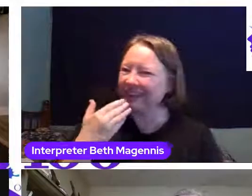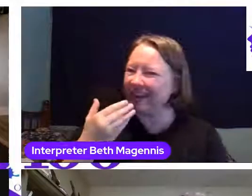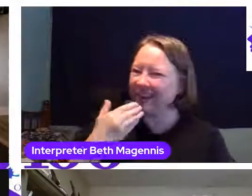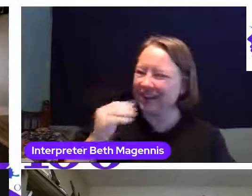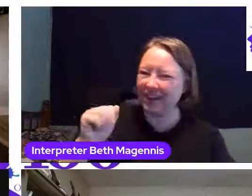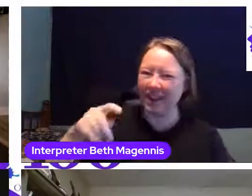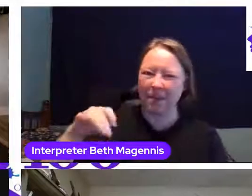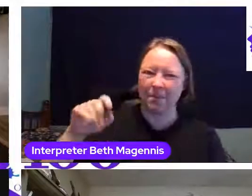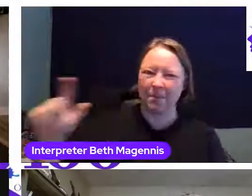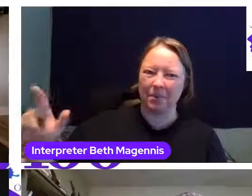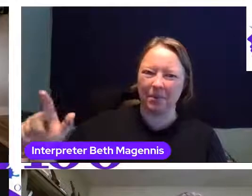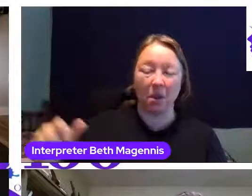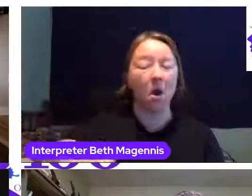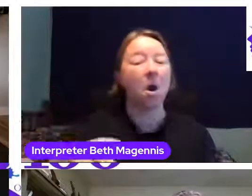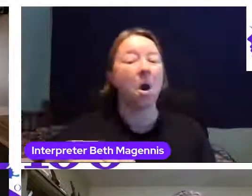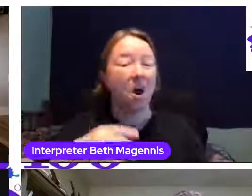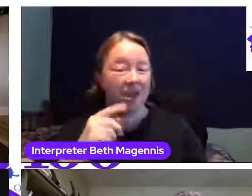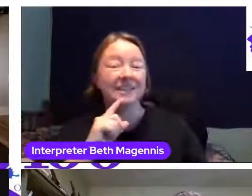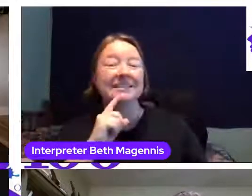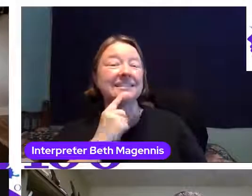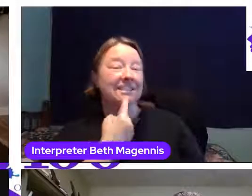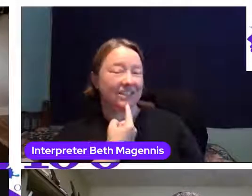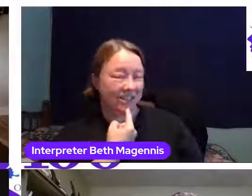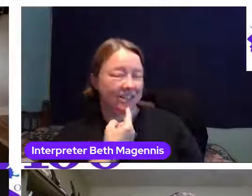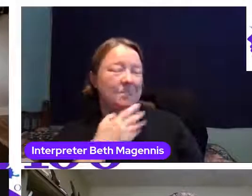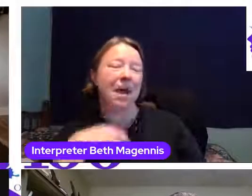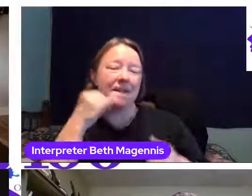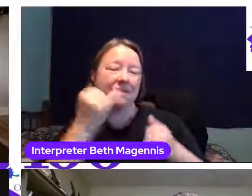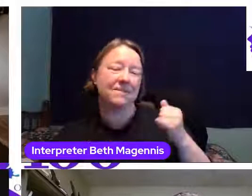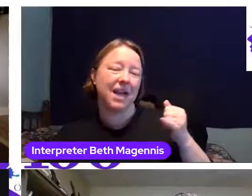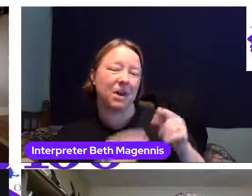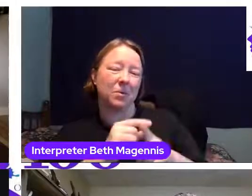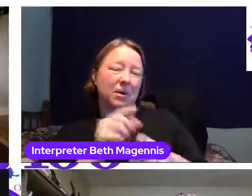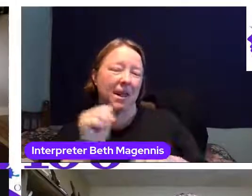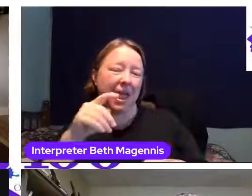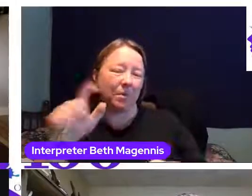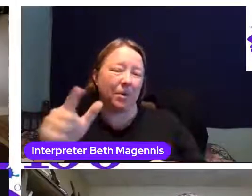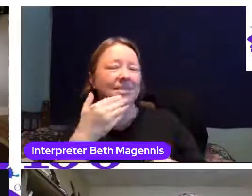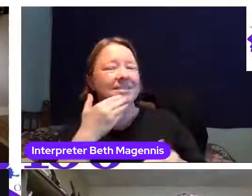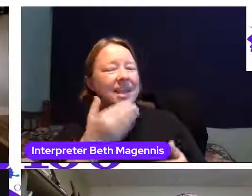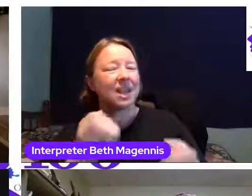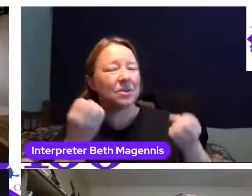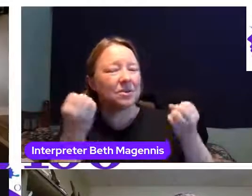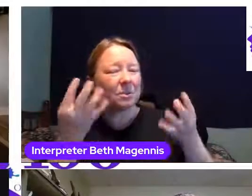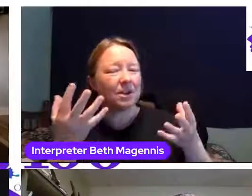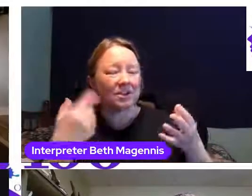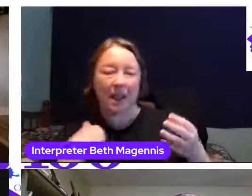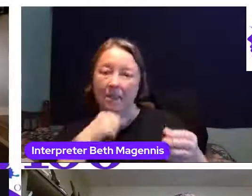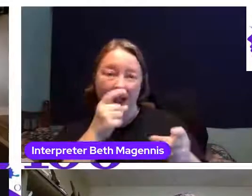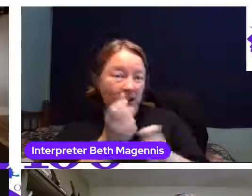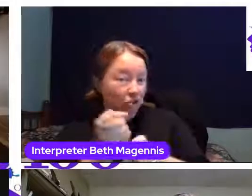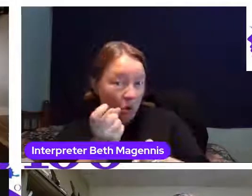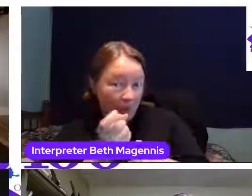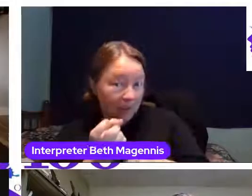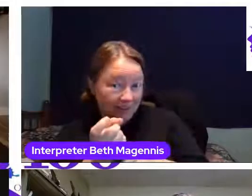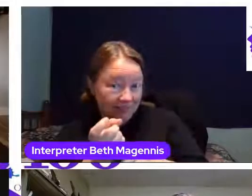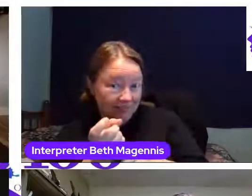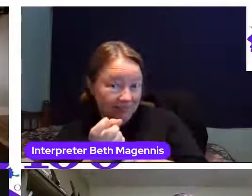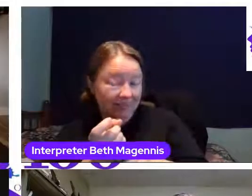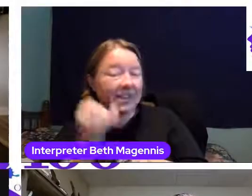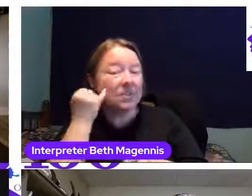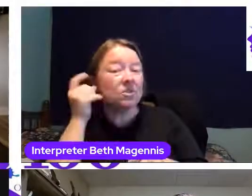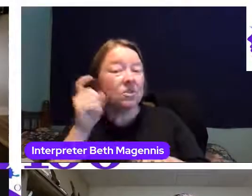April. No, Absolutely. in all seriousness, my final word, April, is thank you so much, because I'm not joking. If you